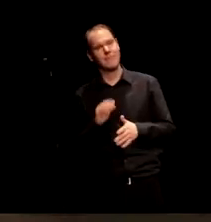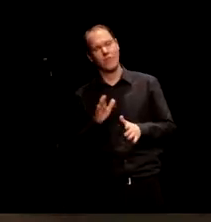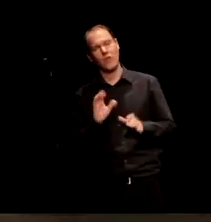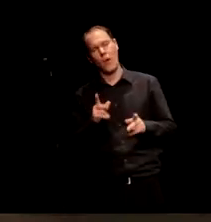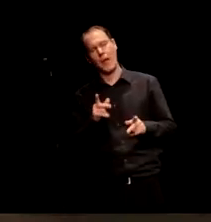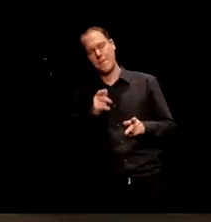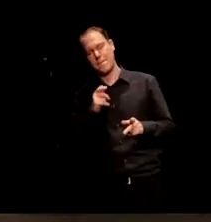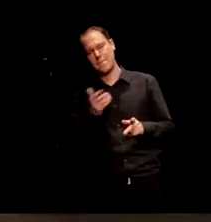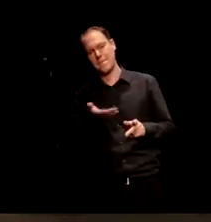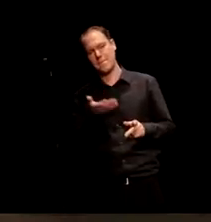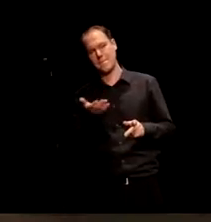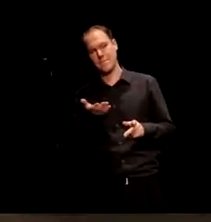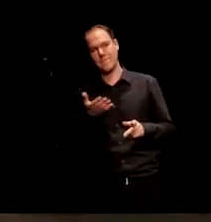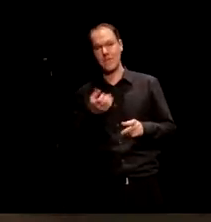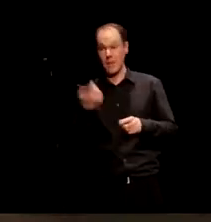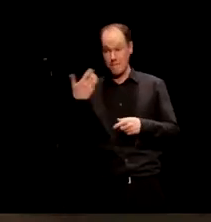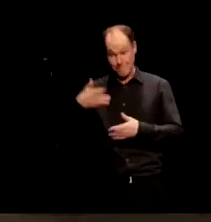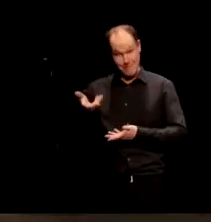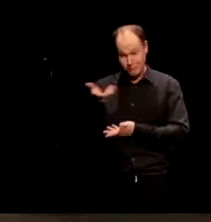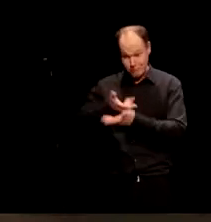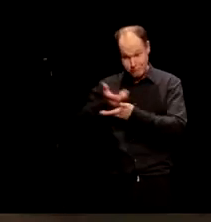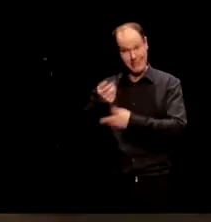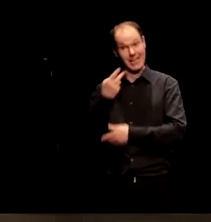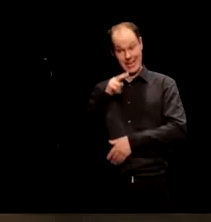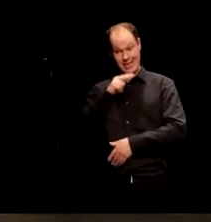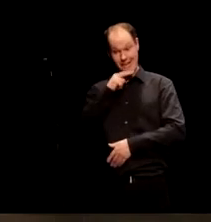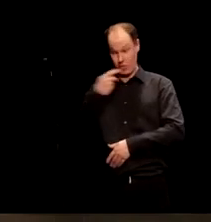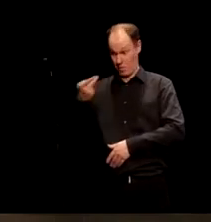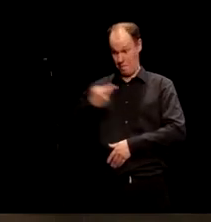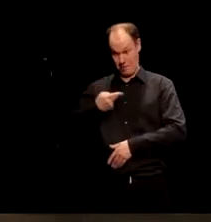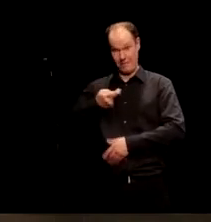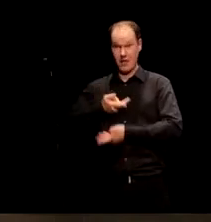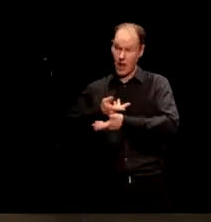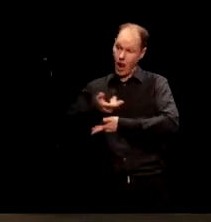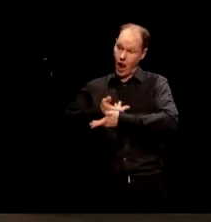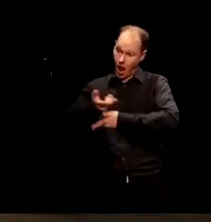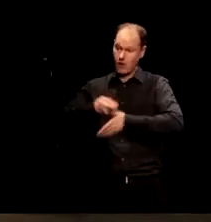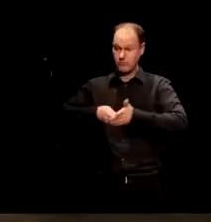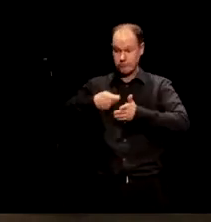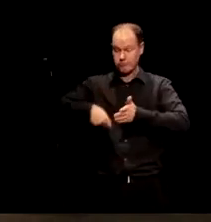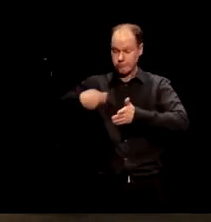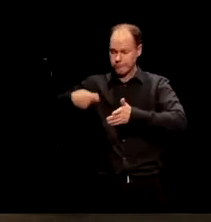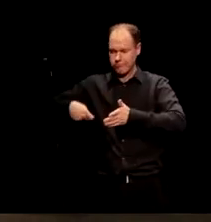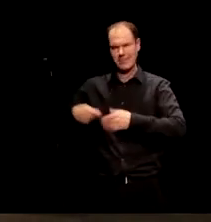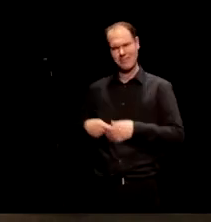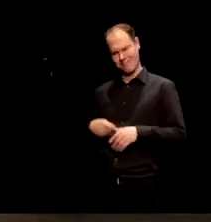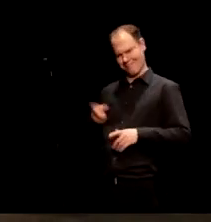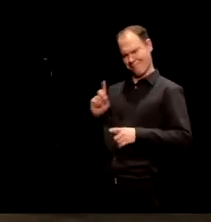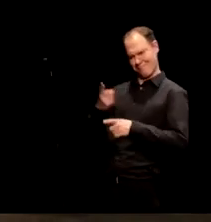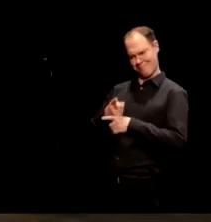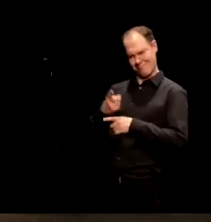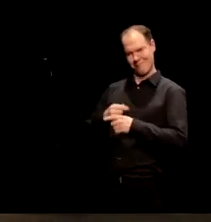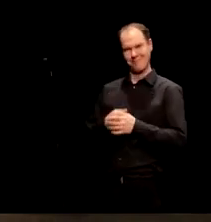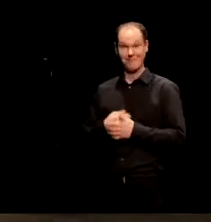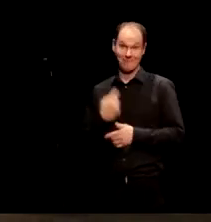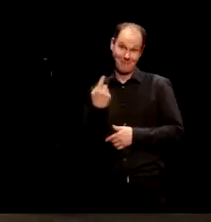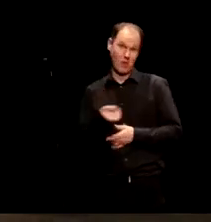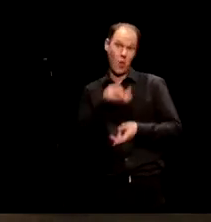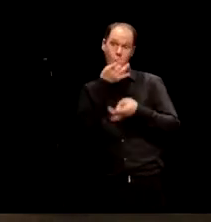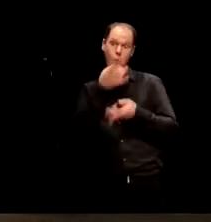Okay, but we had a long conversation this afternoon. I wonder what there was in common. Oh, he is